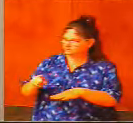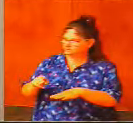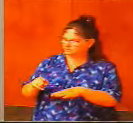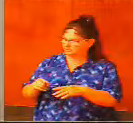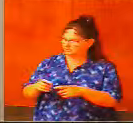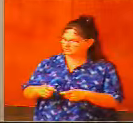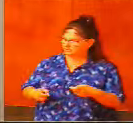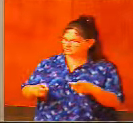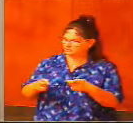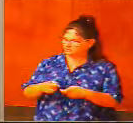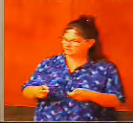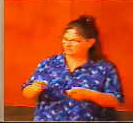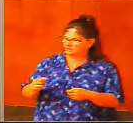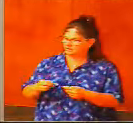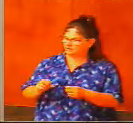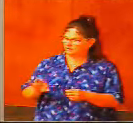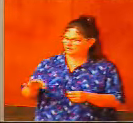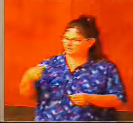iniquity of us all.